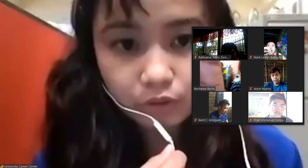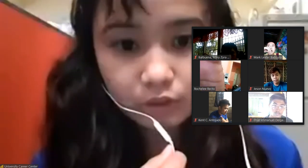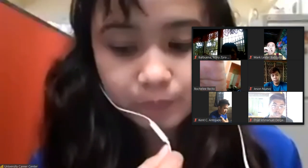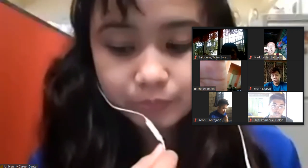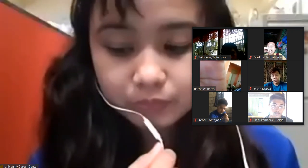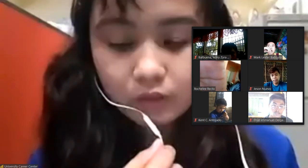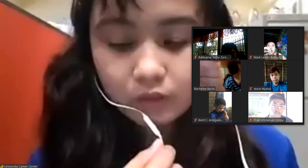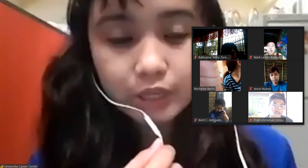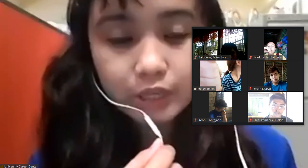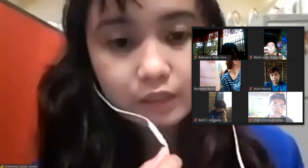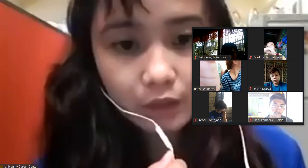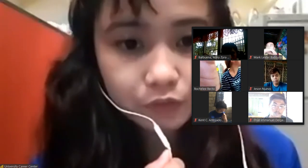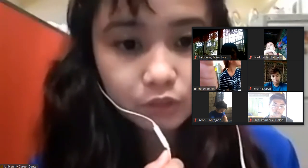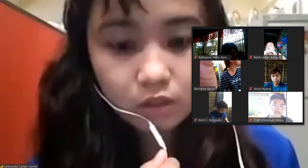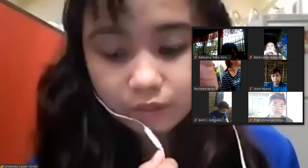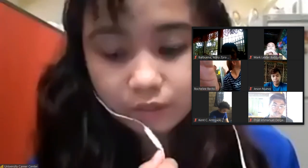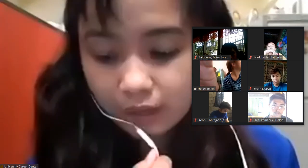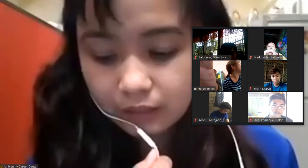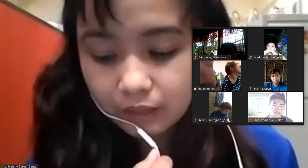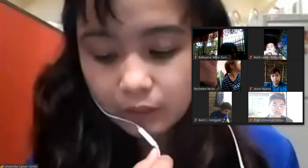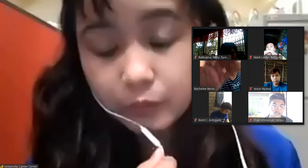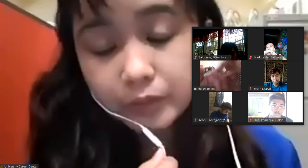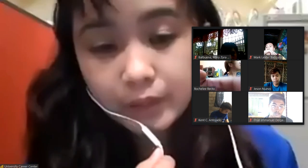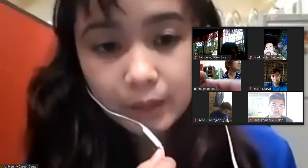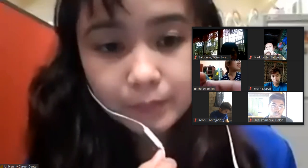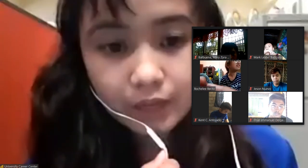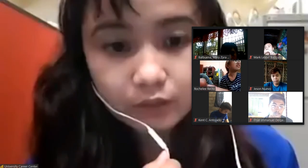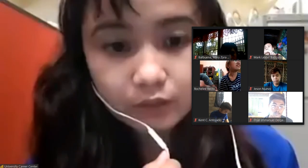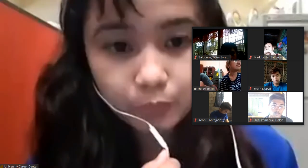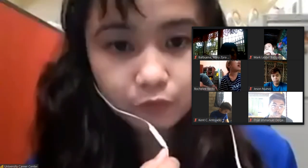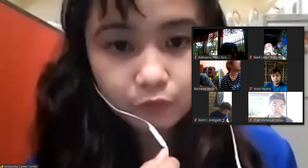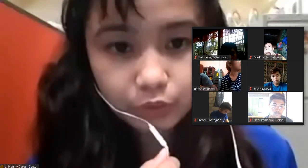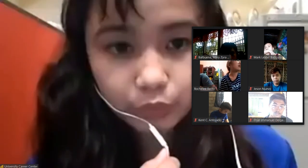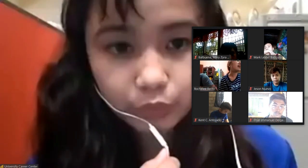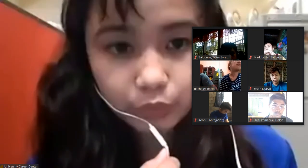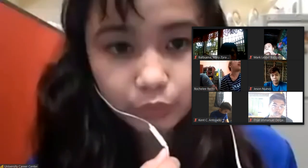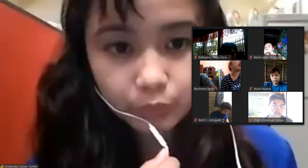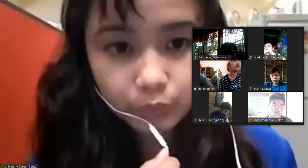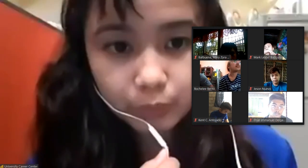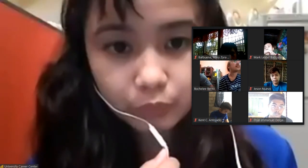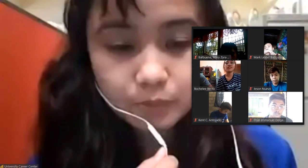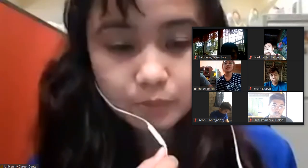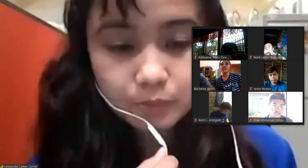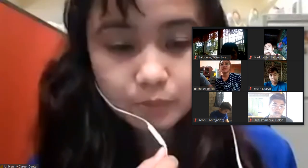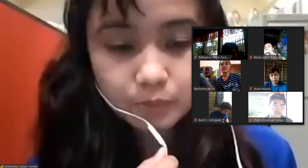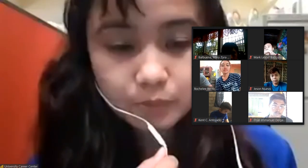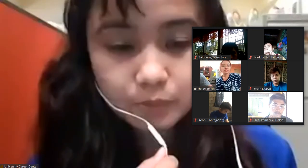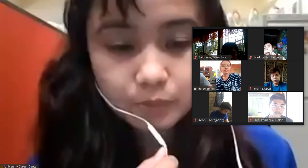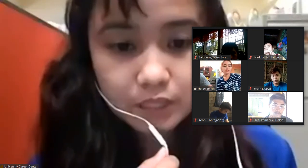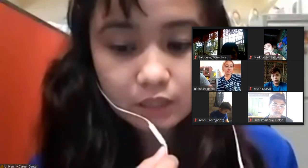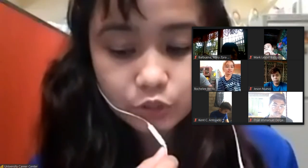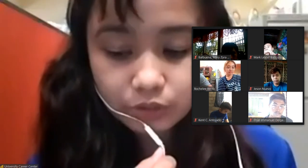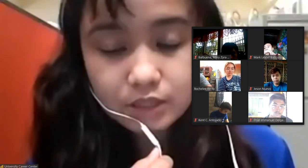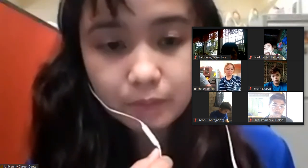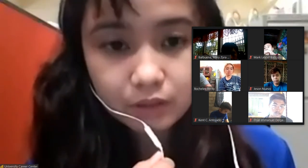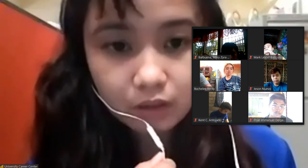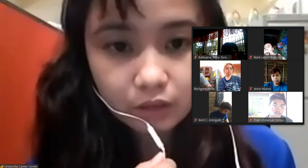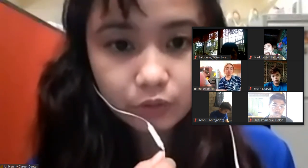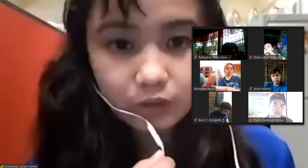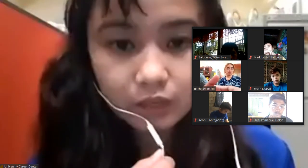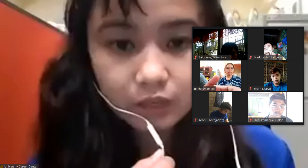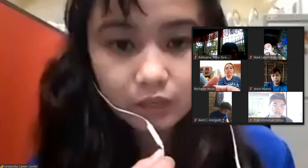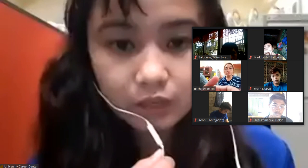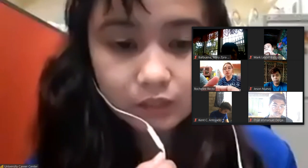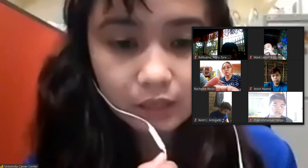abroad. Okay, and then after all of that, we'll be having an open forum, which means that during the seminar, you are not